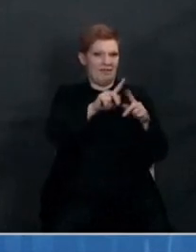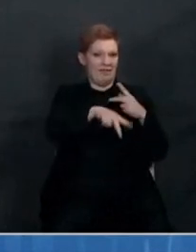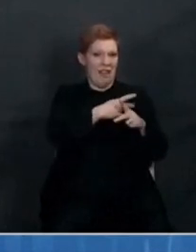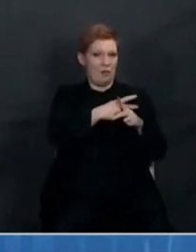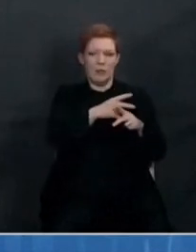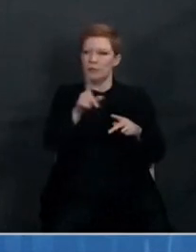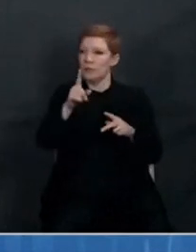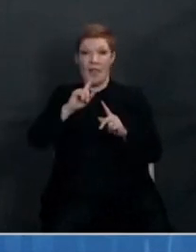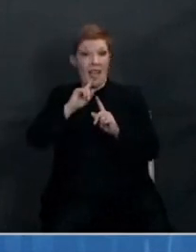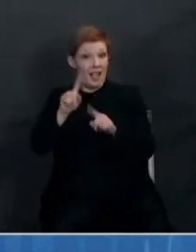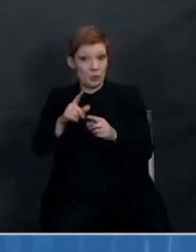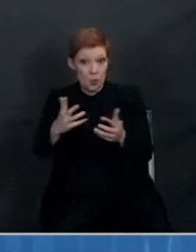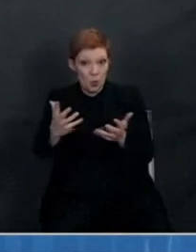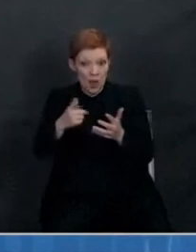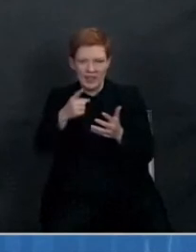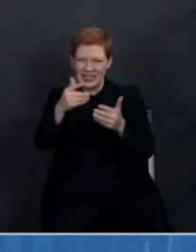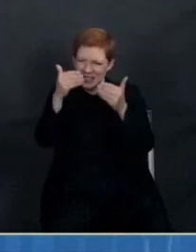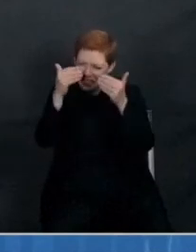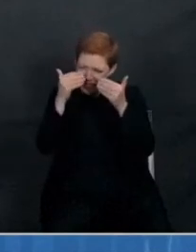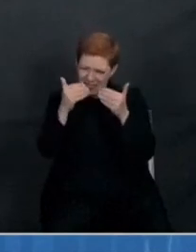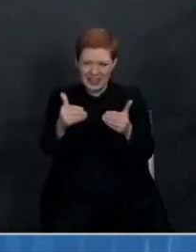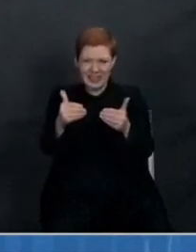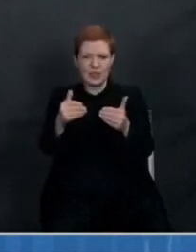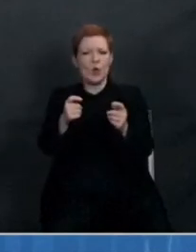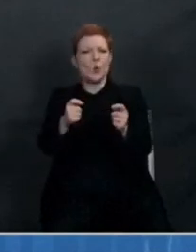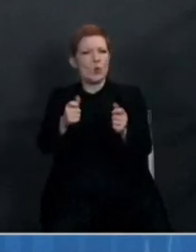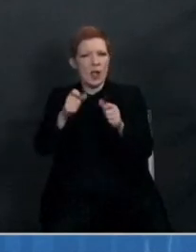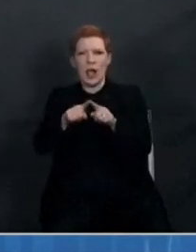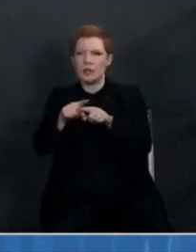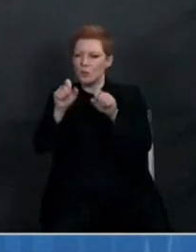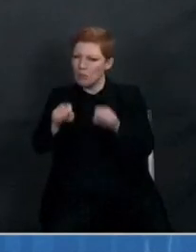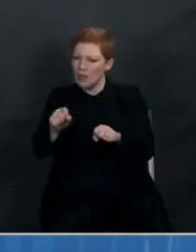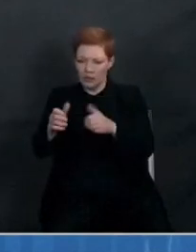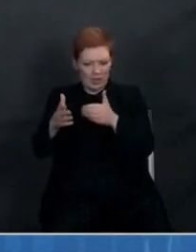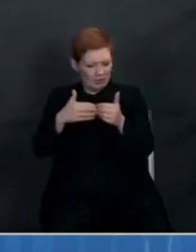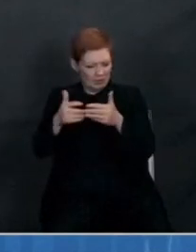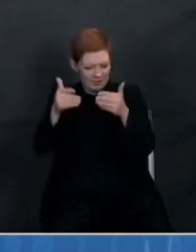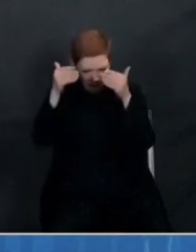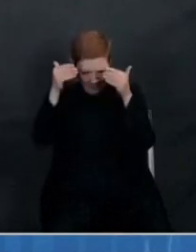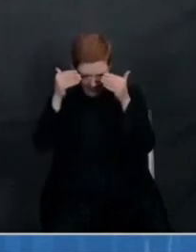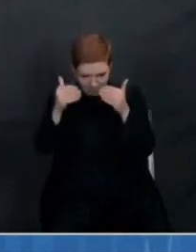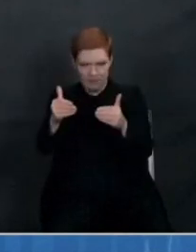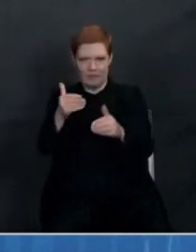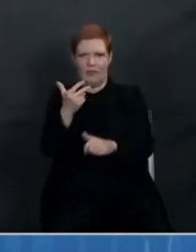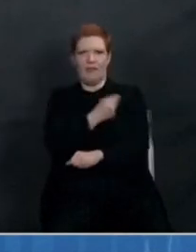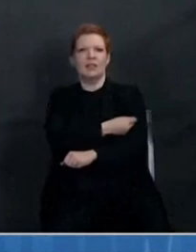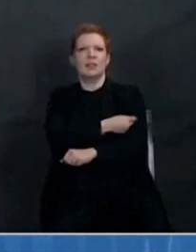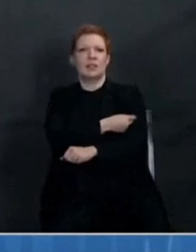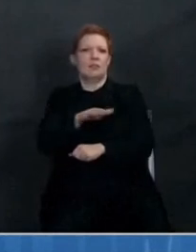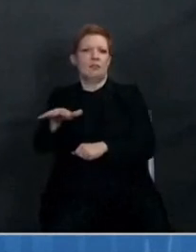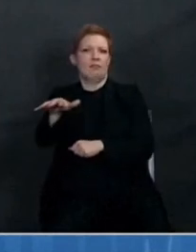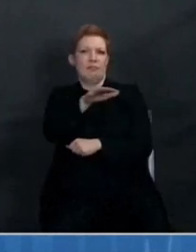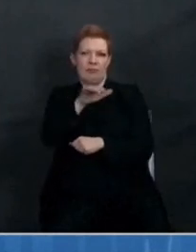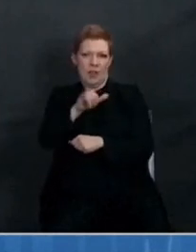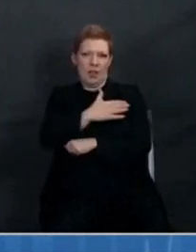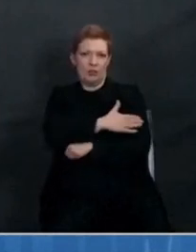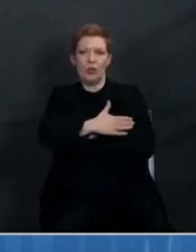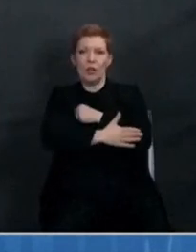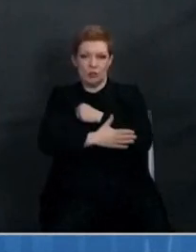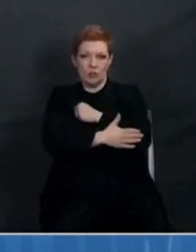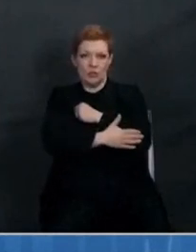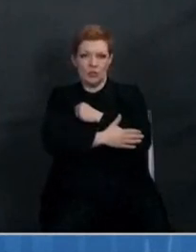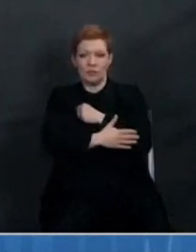get vaccinated when it becomes available as quickly and as expeditiously as possible throughout the country. And the reason for